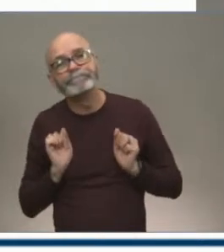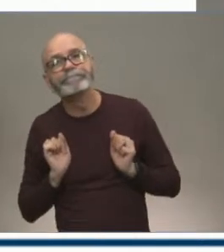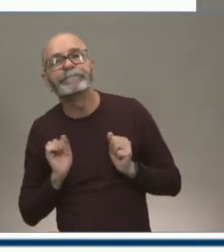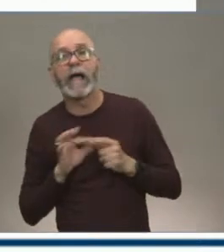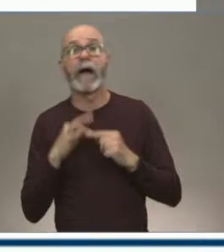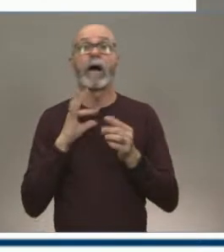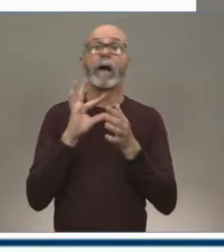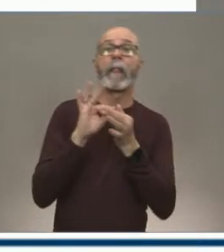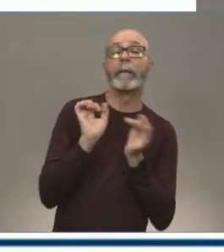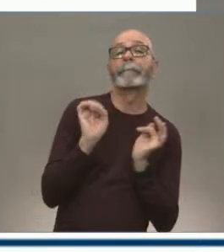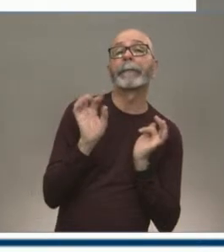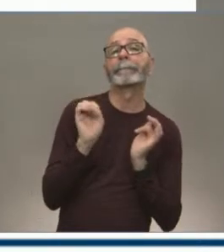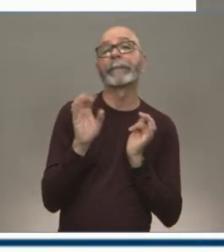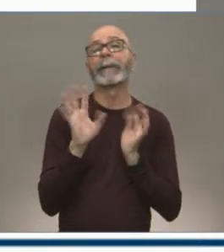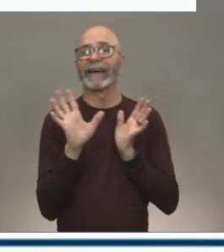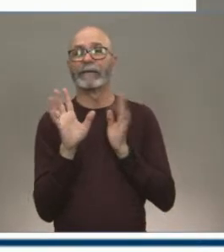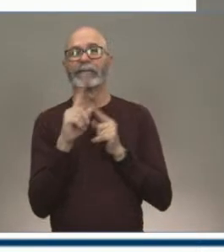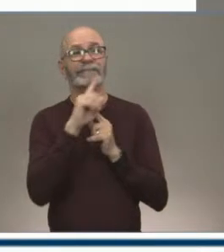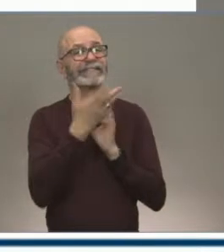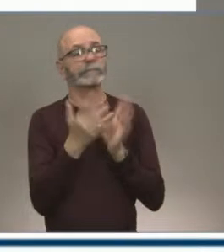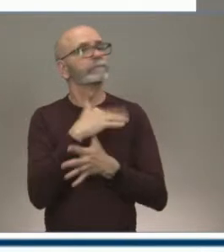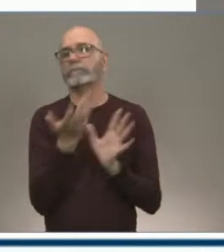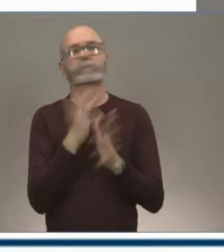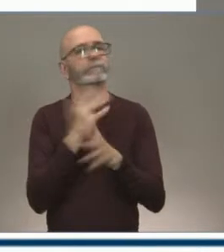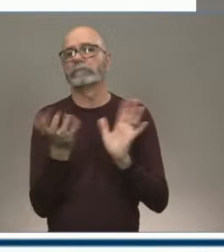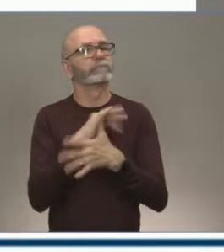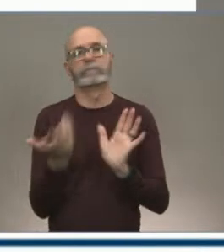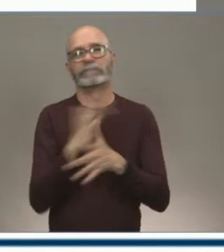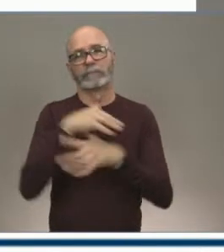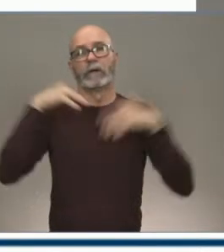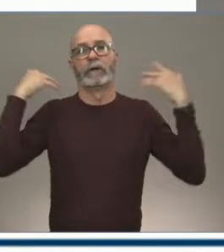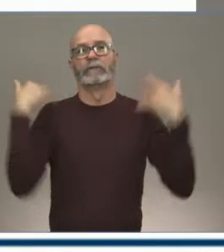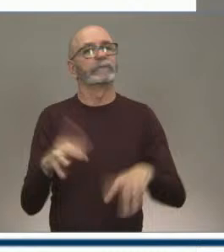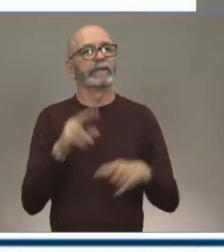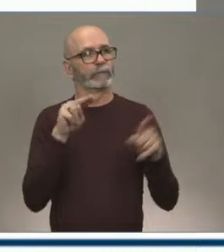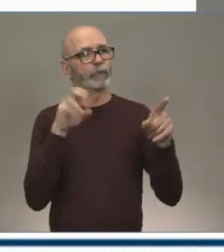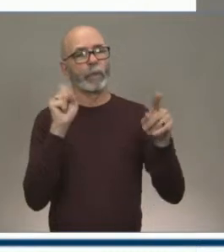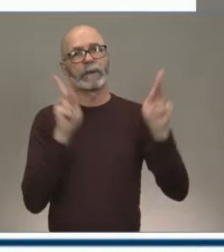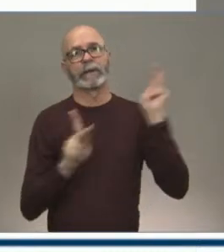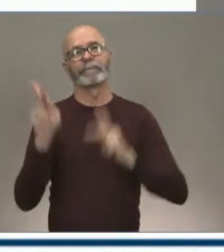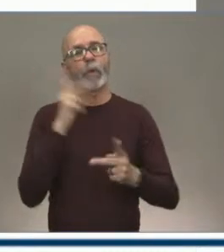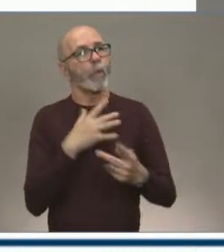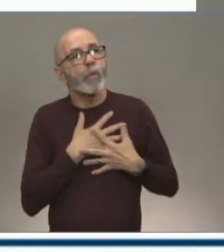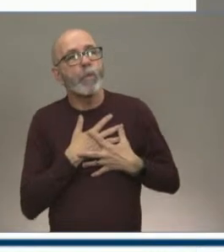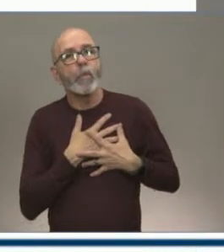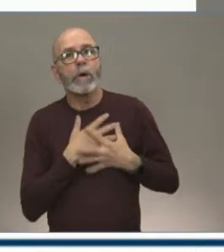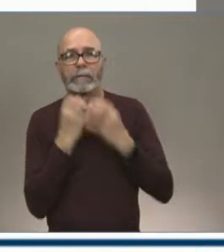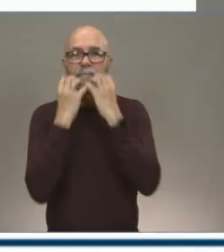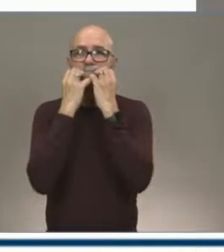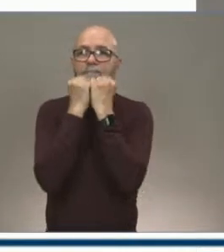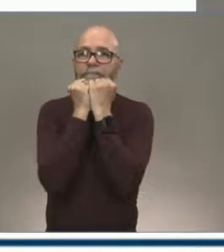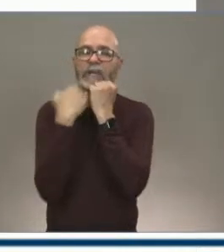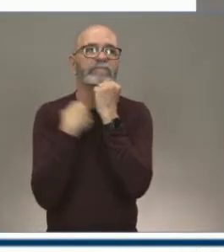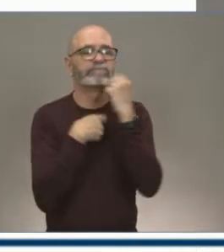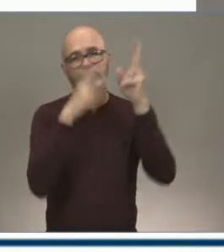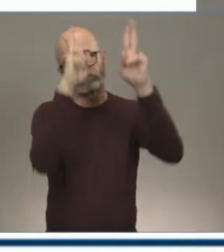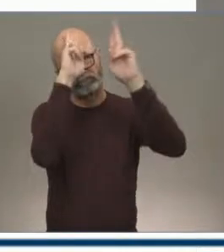the last year has put the health of Nova Scotians first and foremost. And I have great respect for the Premier for